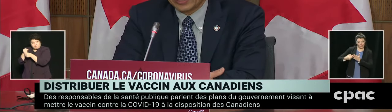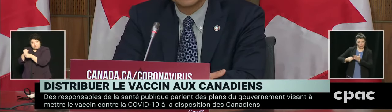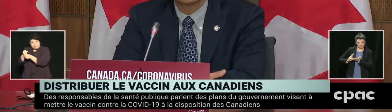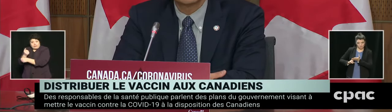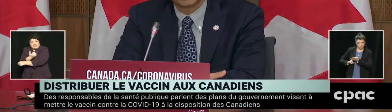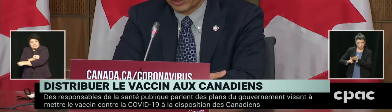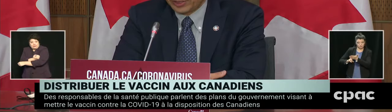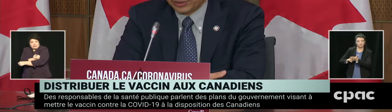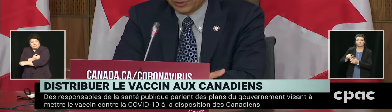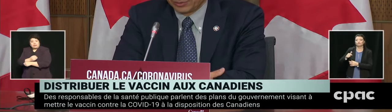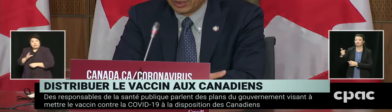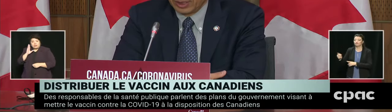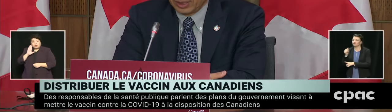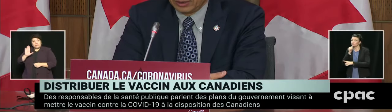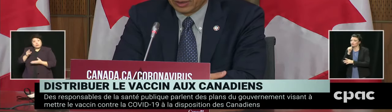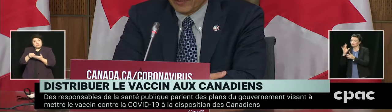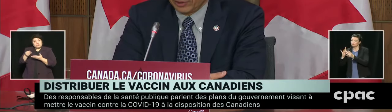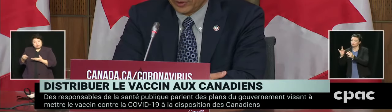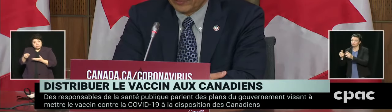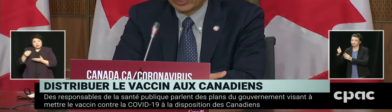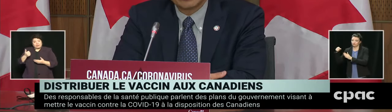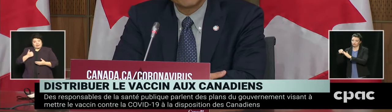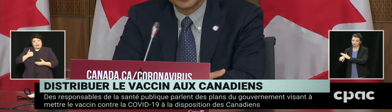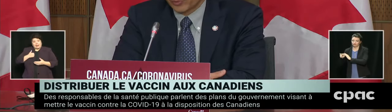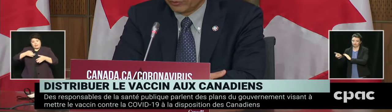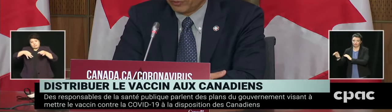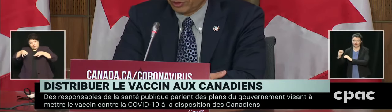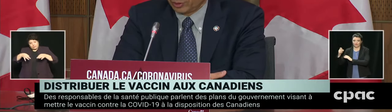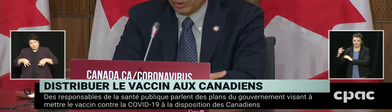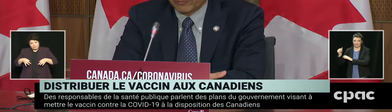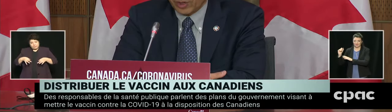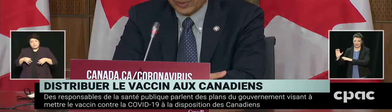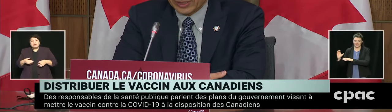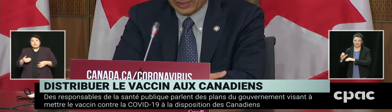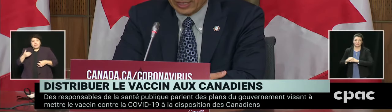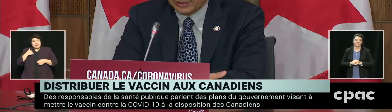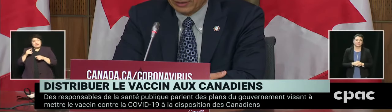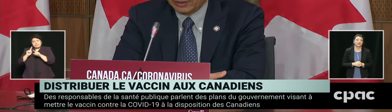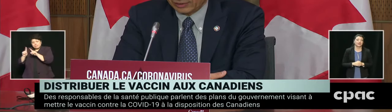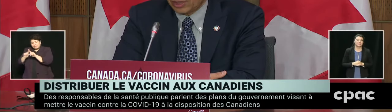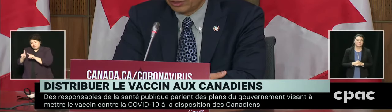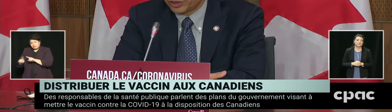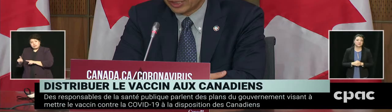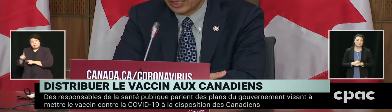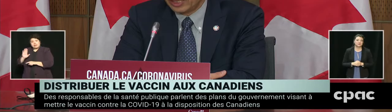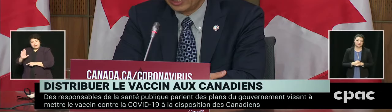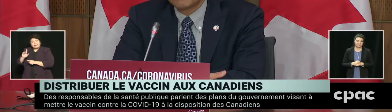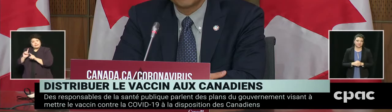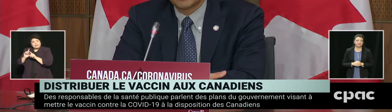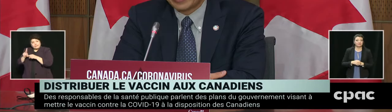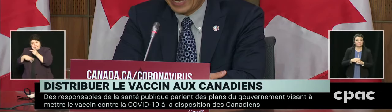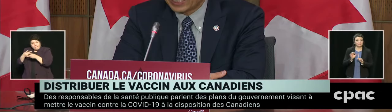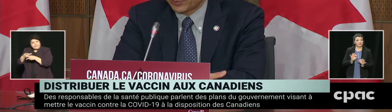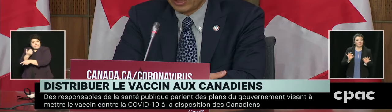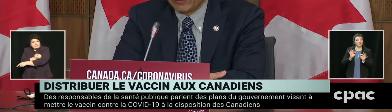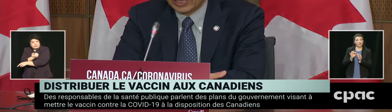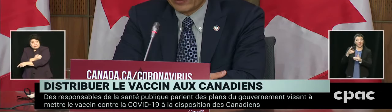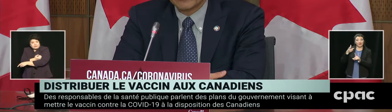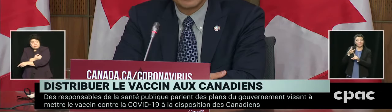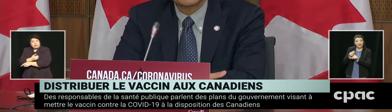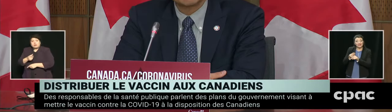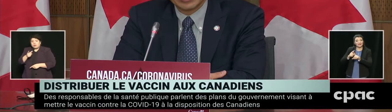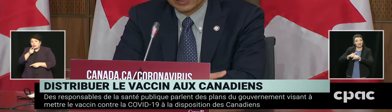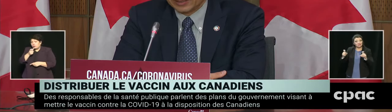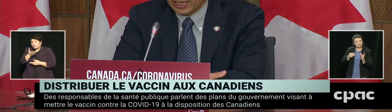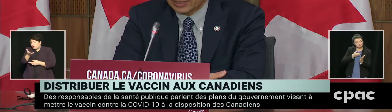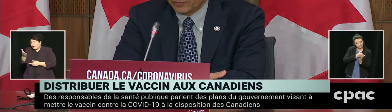Procurement Canada, will speak to. The development of a diverse portfolio of promising candidate technologies informed by expert advice from